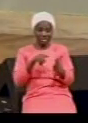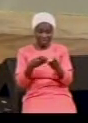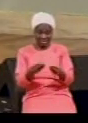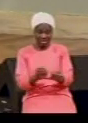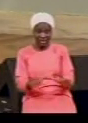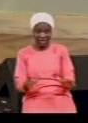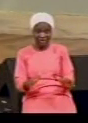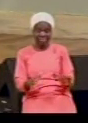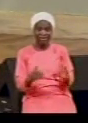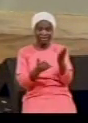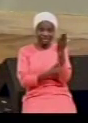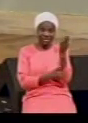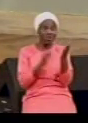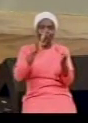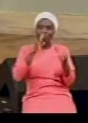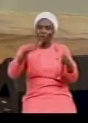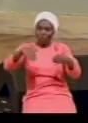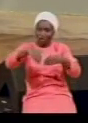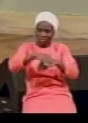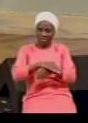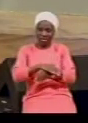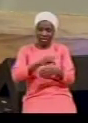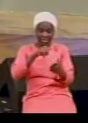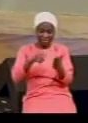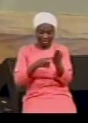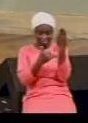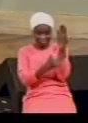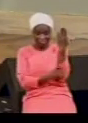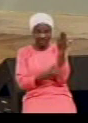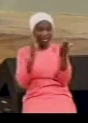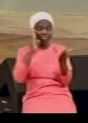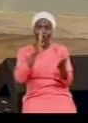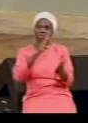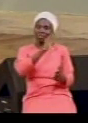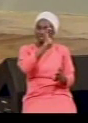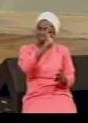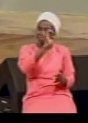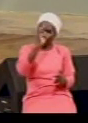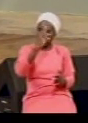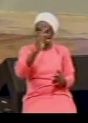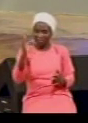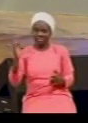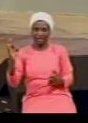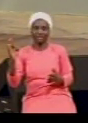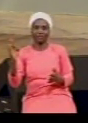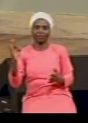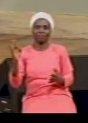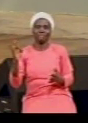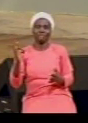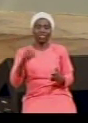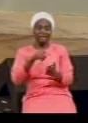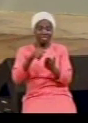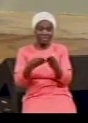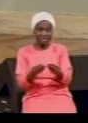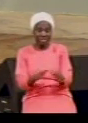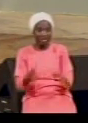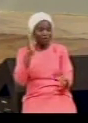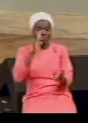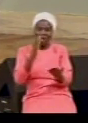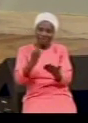be covered. This land will be evangelized. This land will be